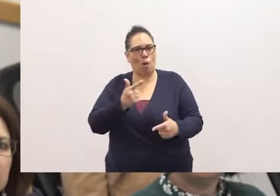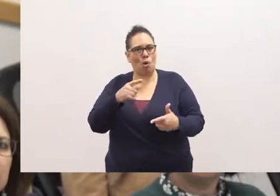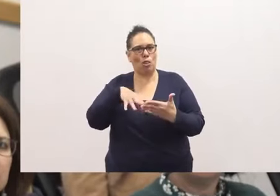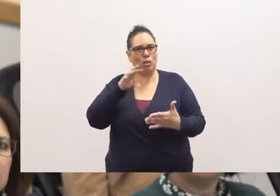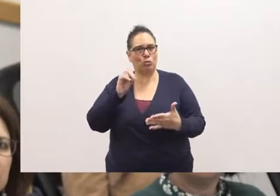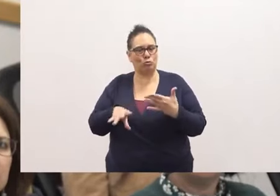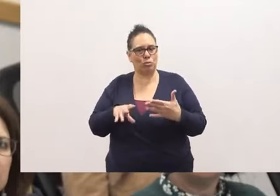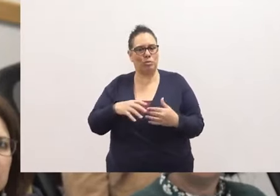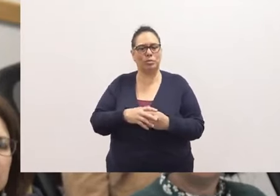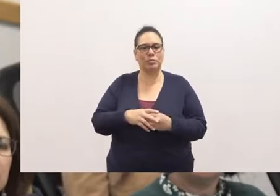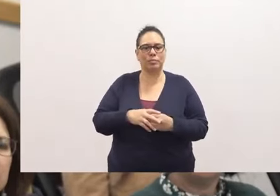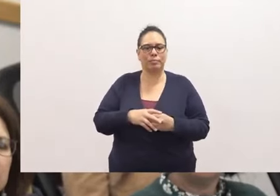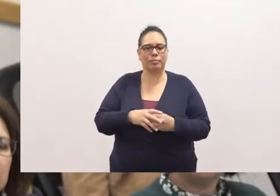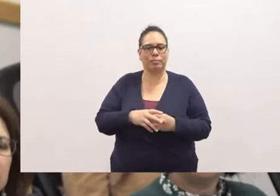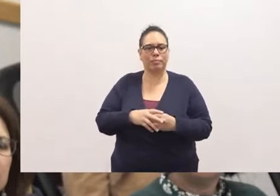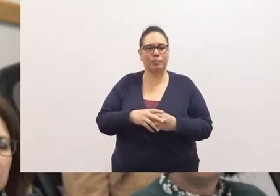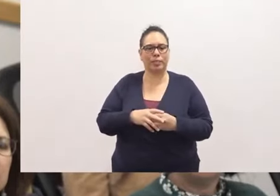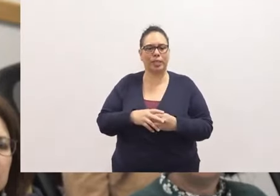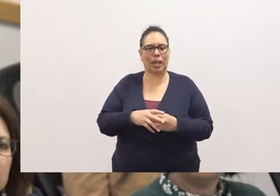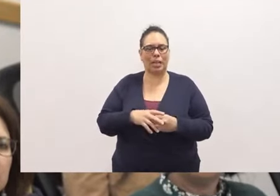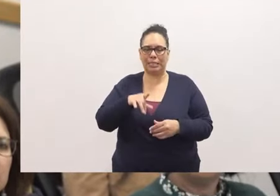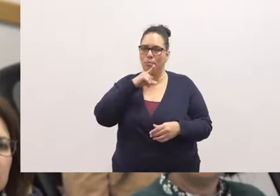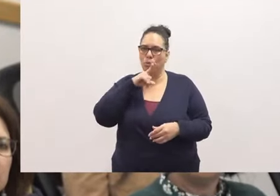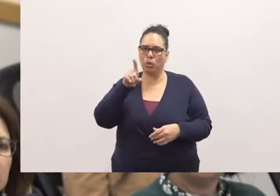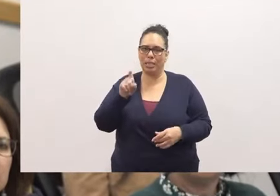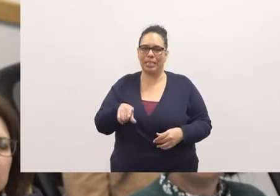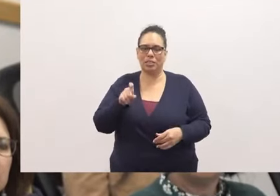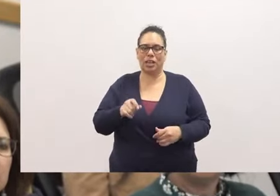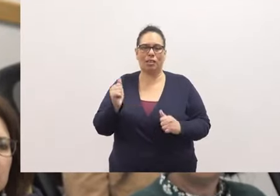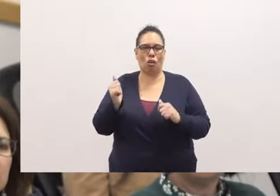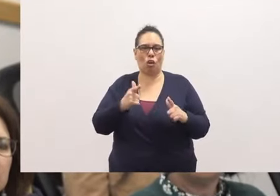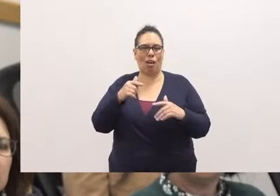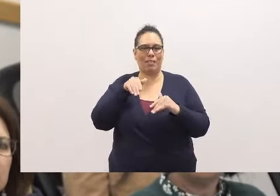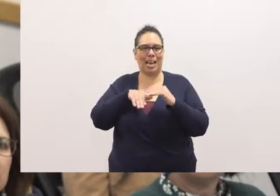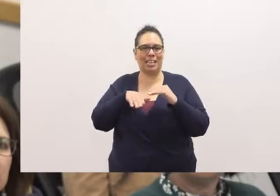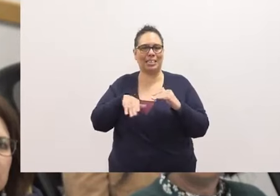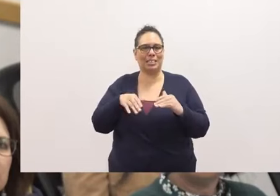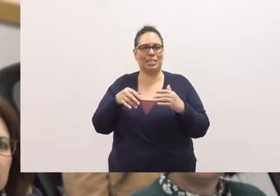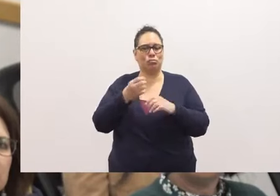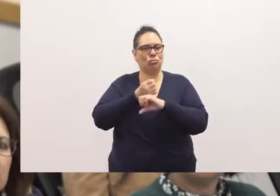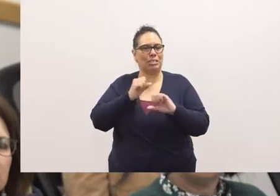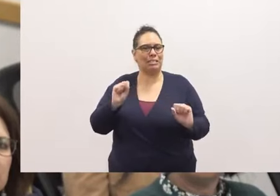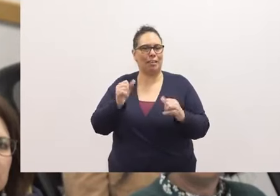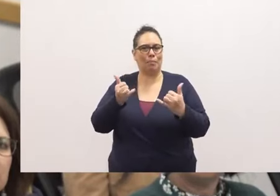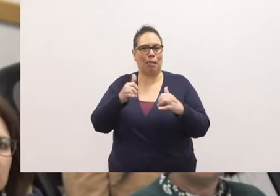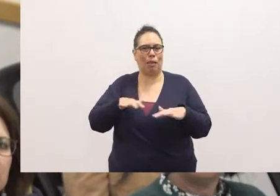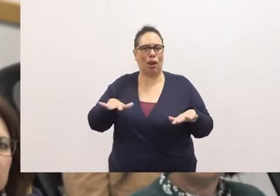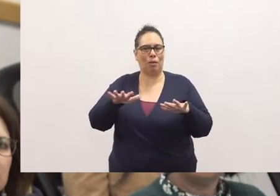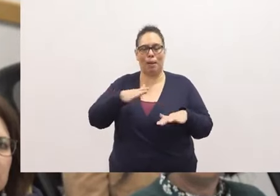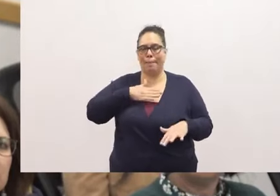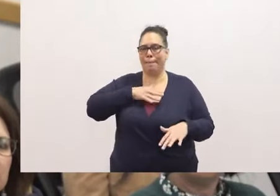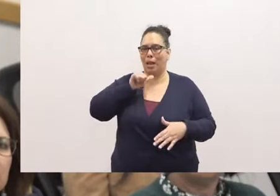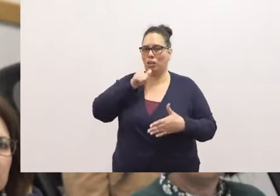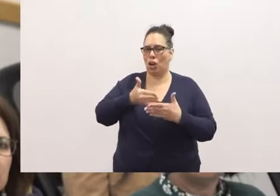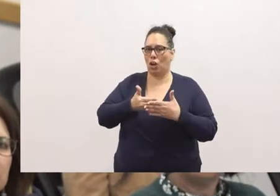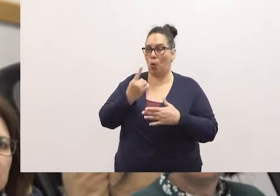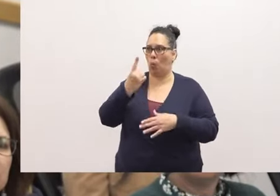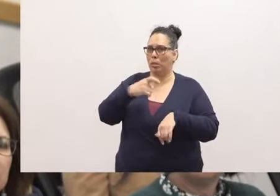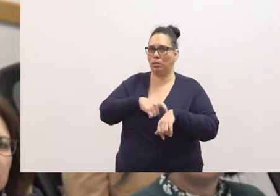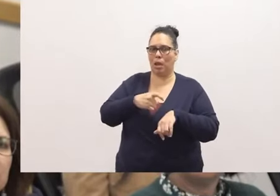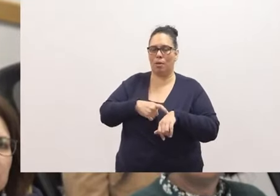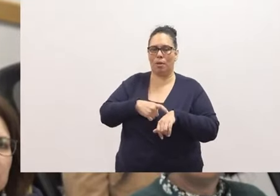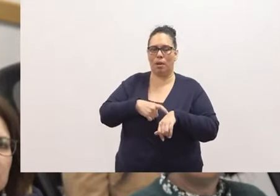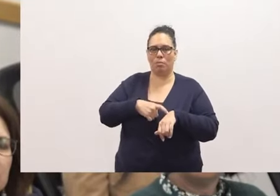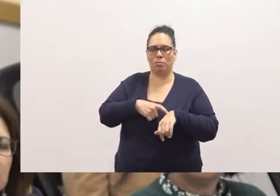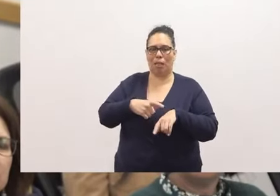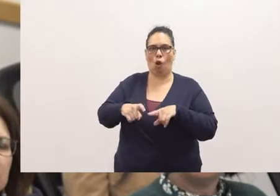Bixby. It is absolutely necessary that they all have access to a safe playground. My own daughter, at one point I got a call to pick her up